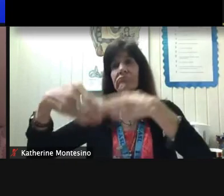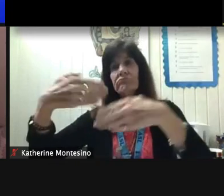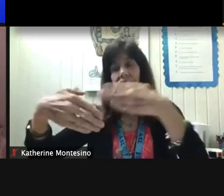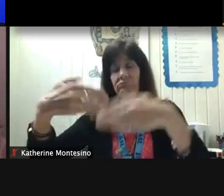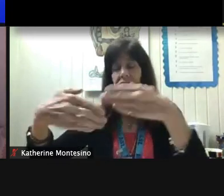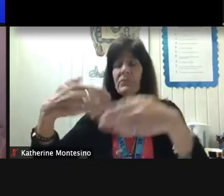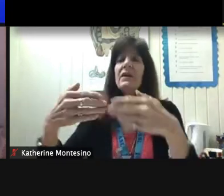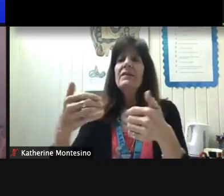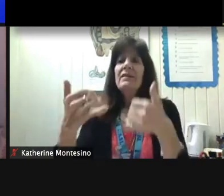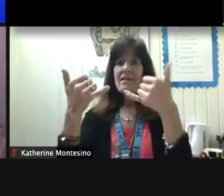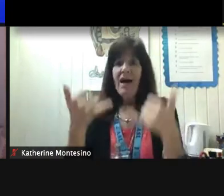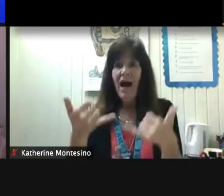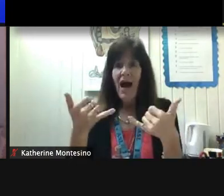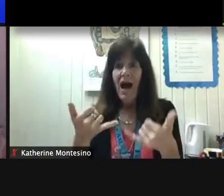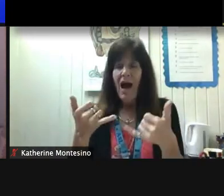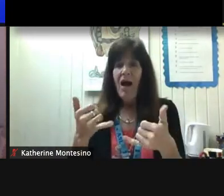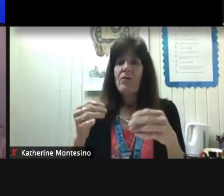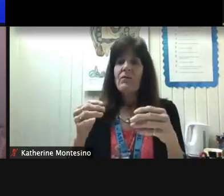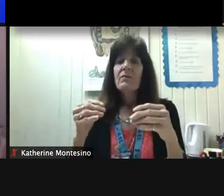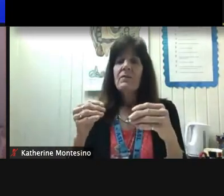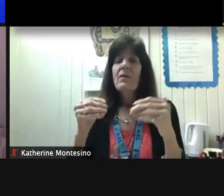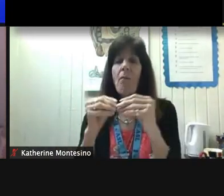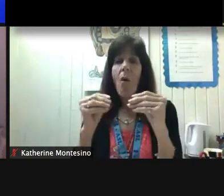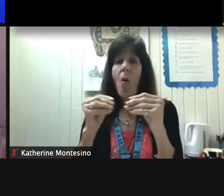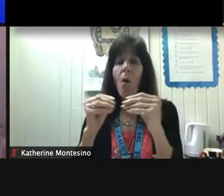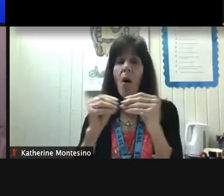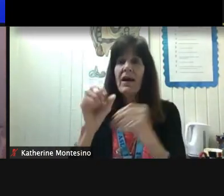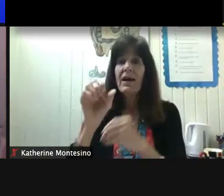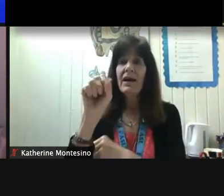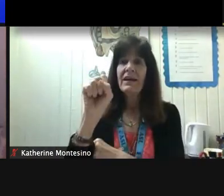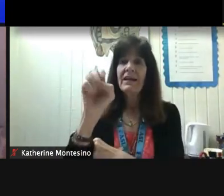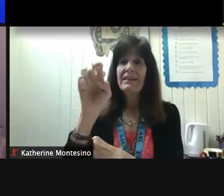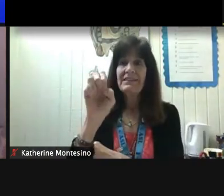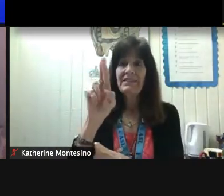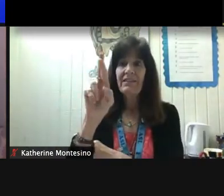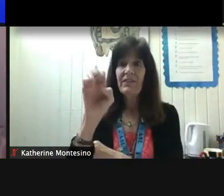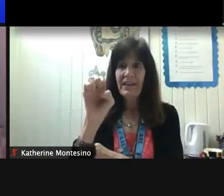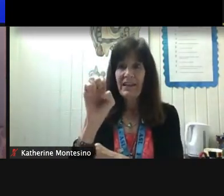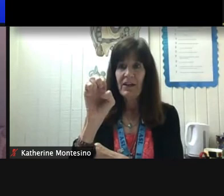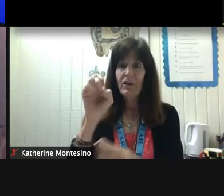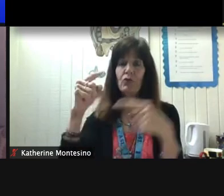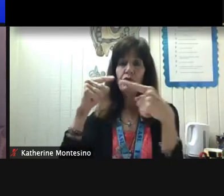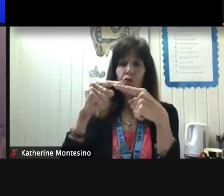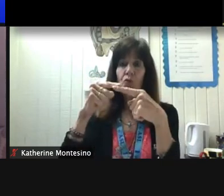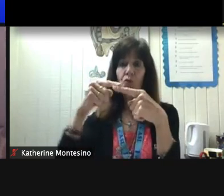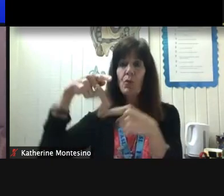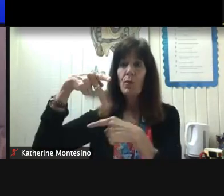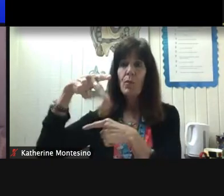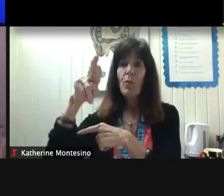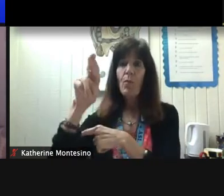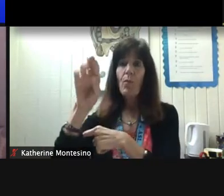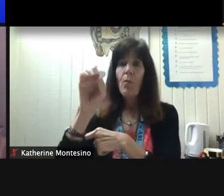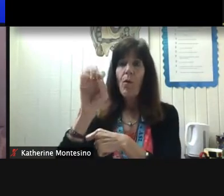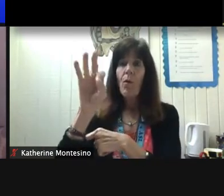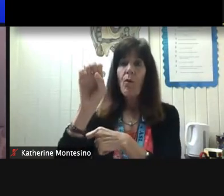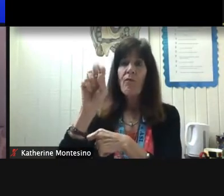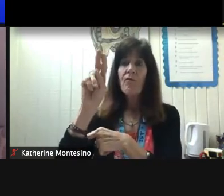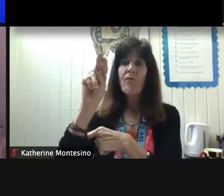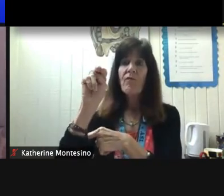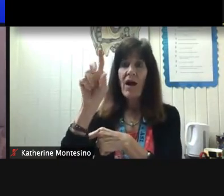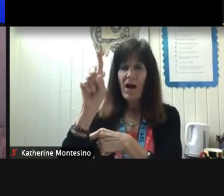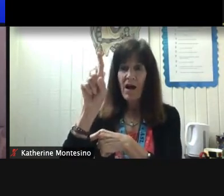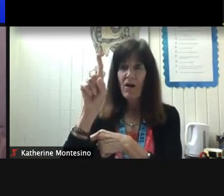as I said, I was born with a mild to moderate hearing loss, but as time progressed, um, now I'm